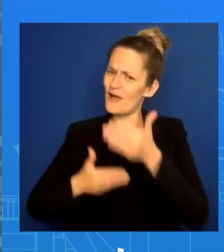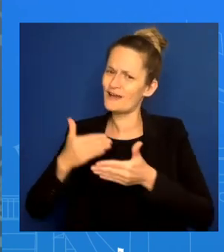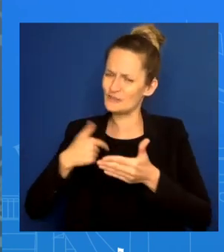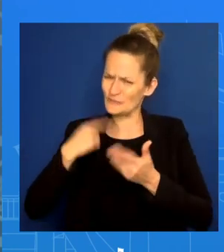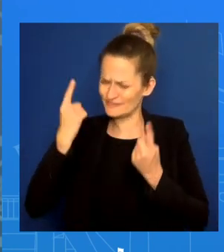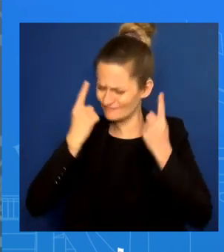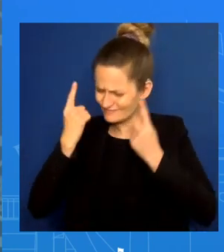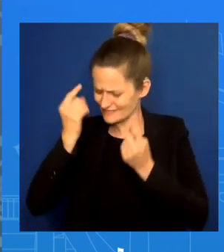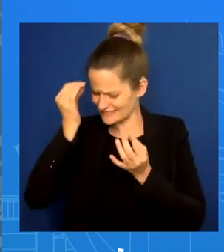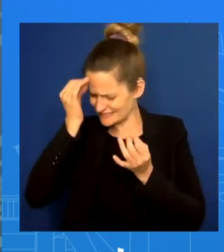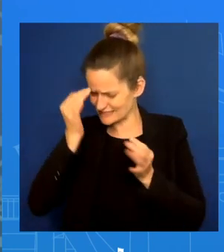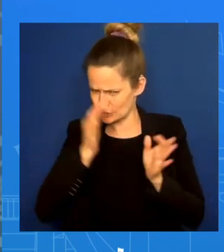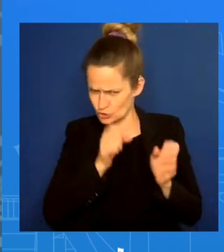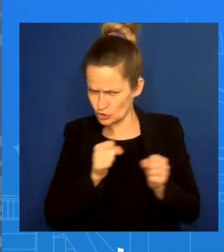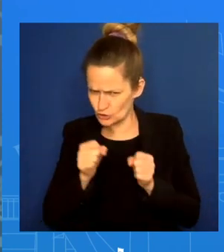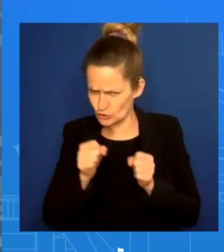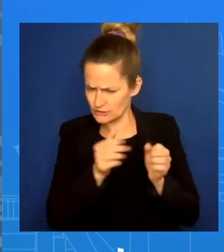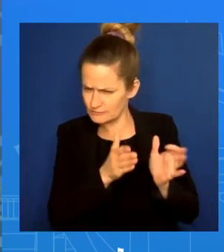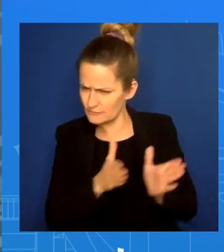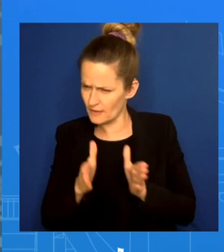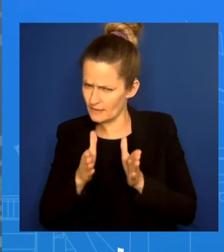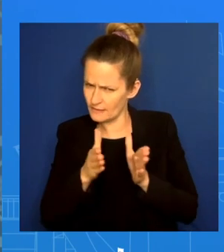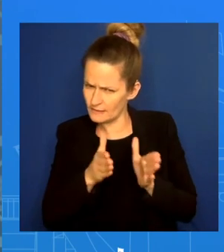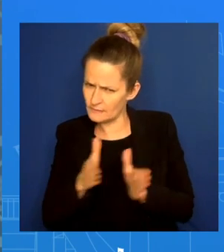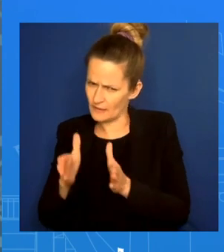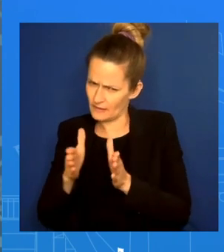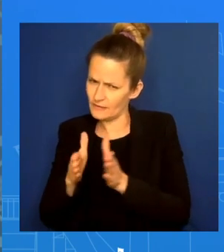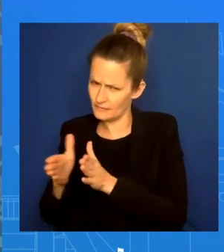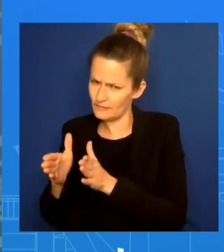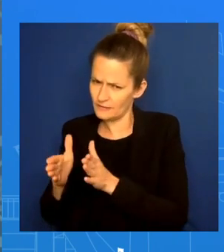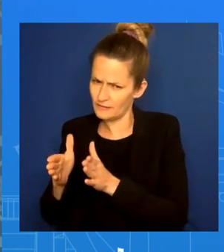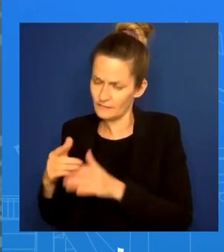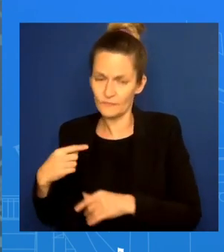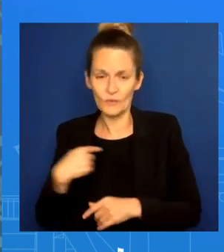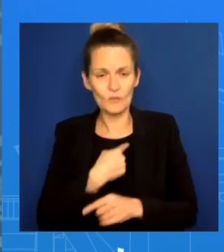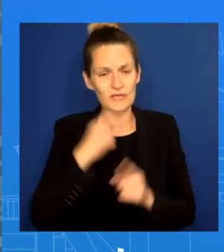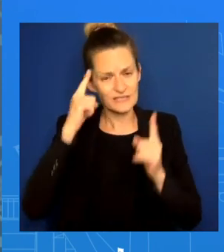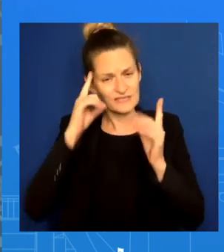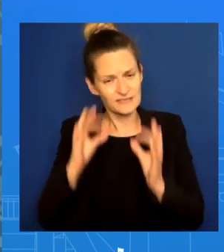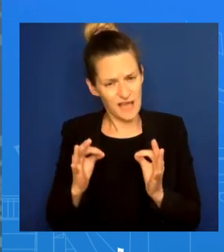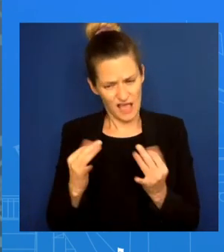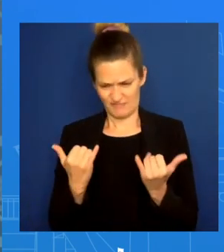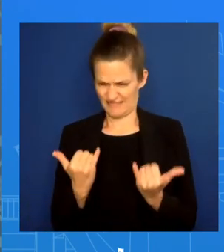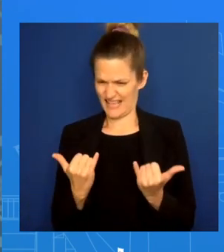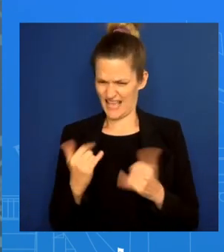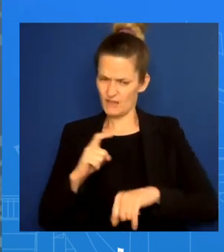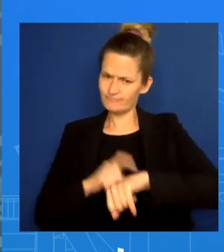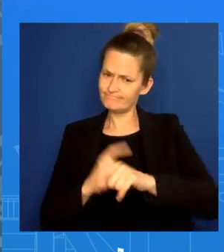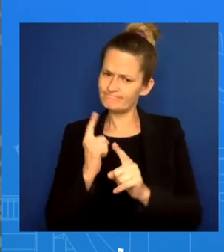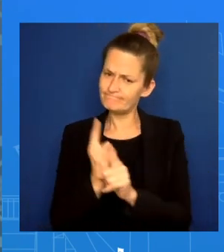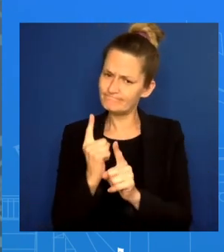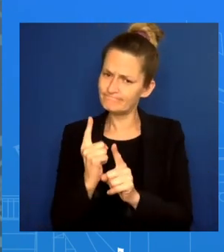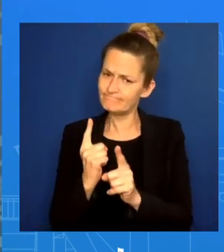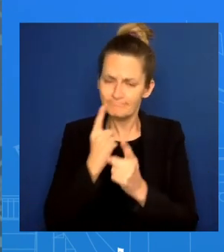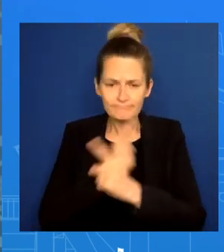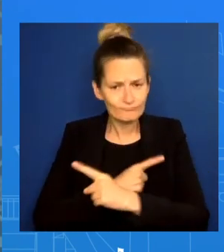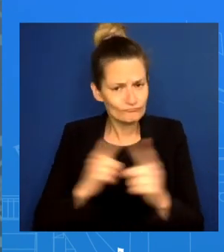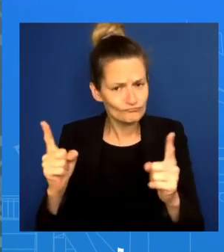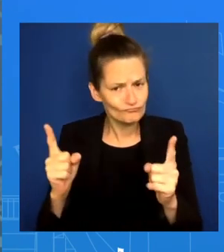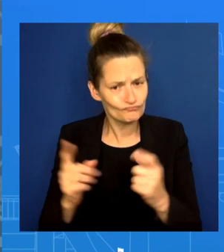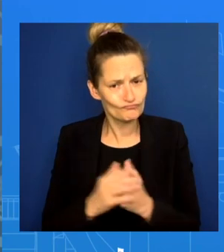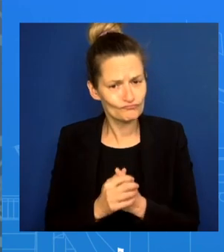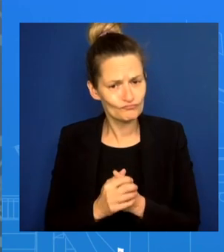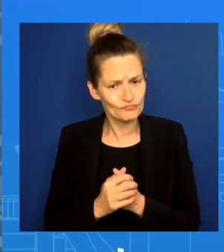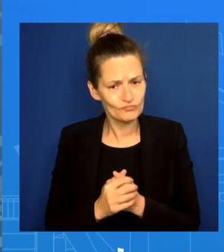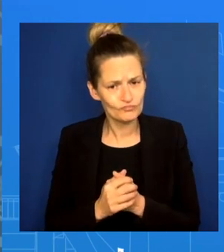this decision to talk about it was made in the same vein and in the context of what's going on with both cases and what's going